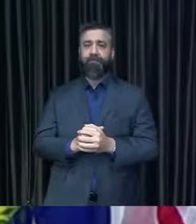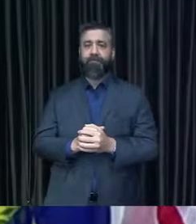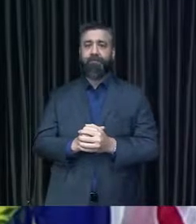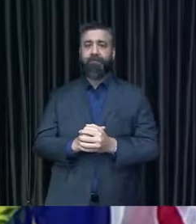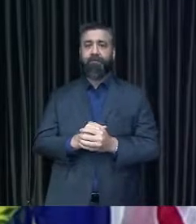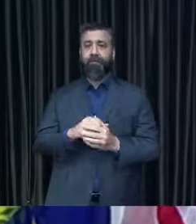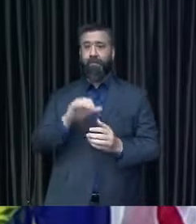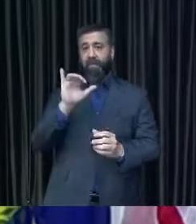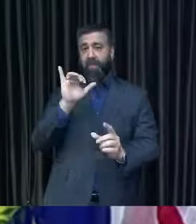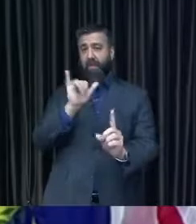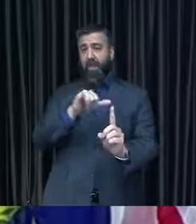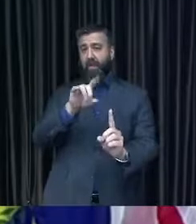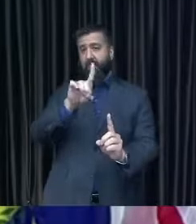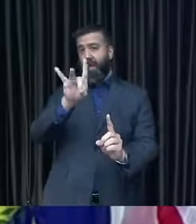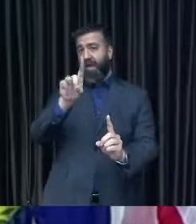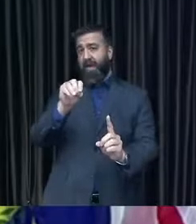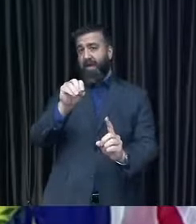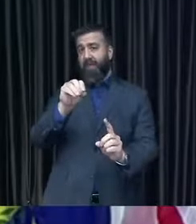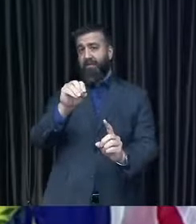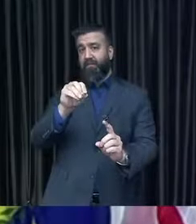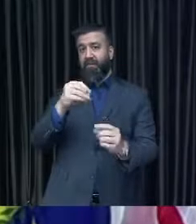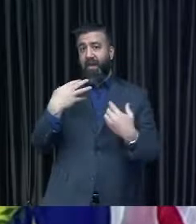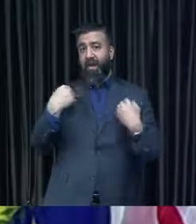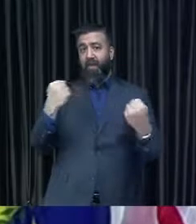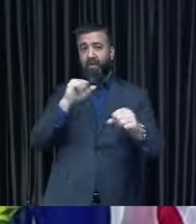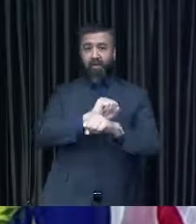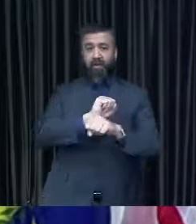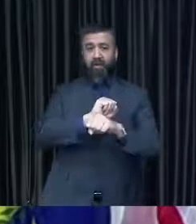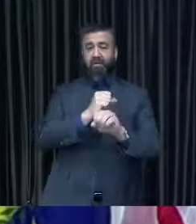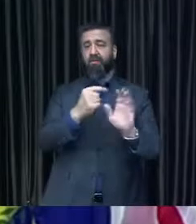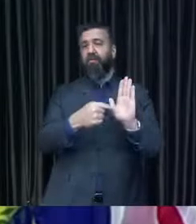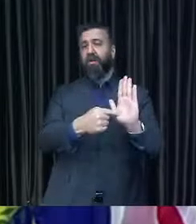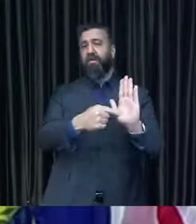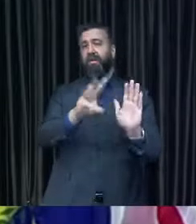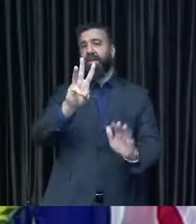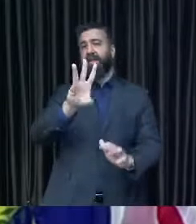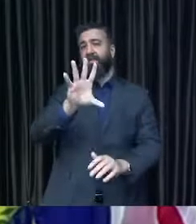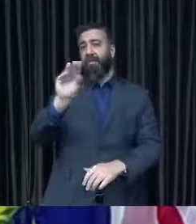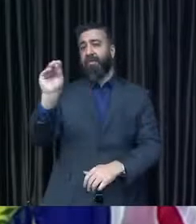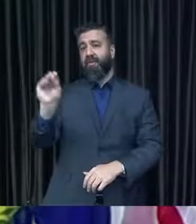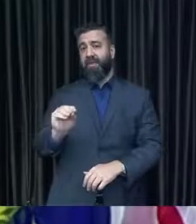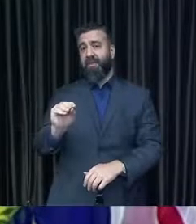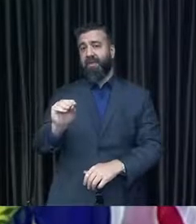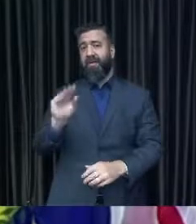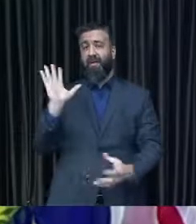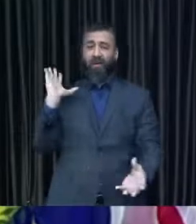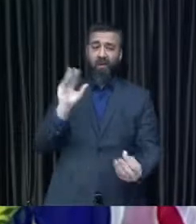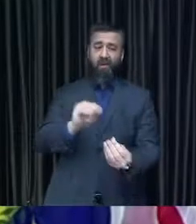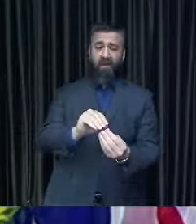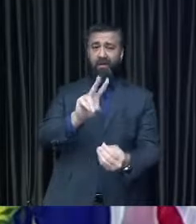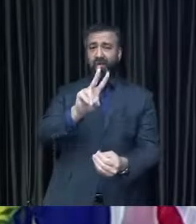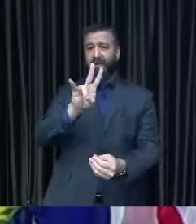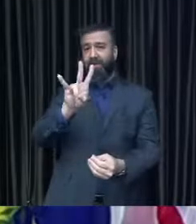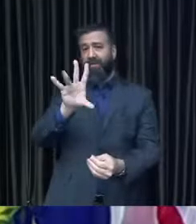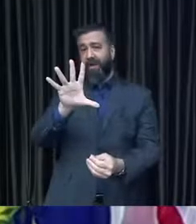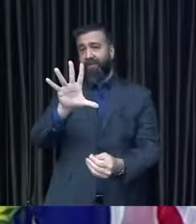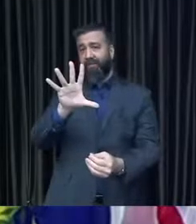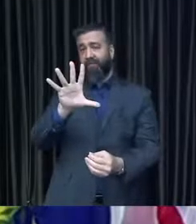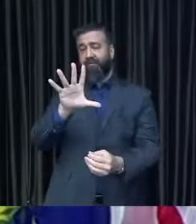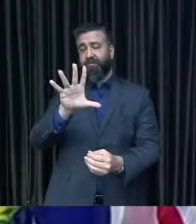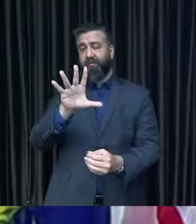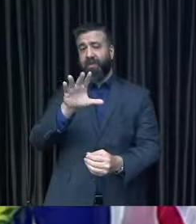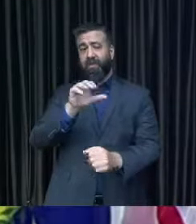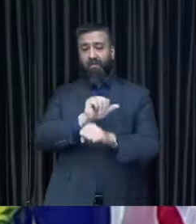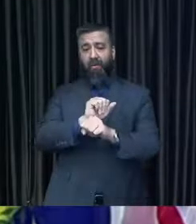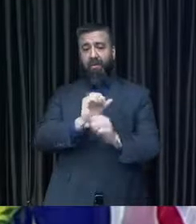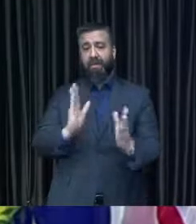Those 180 public health workers represent about 65% of the 275 health department employees who are eligible